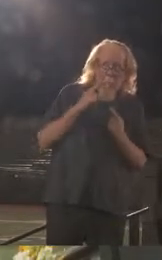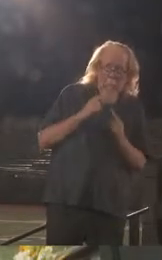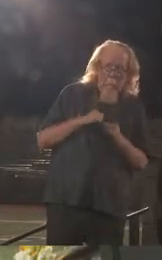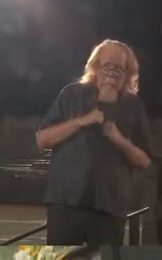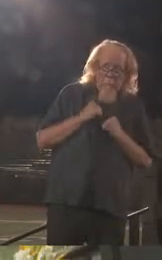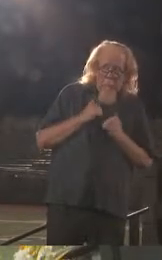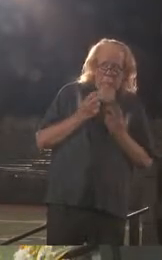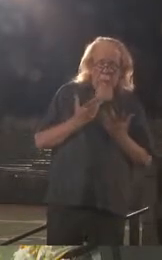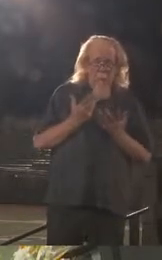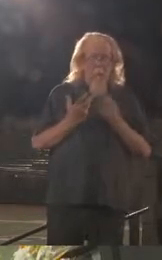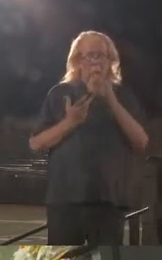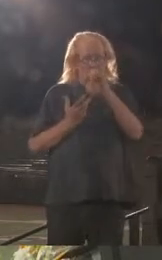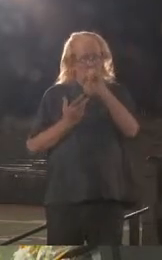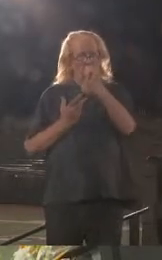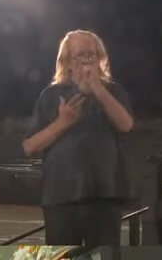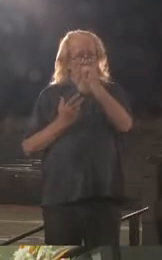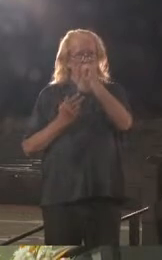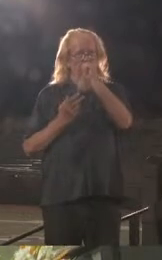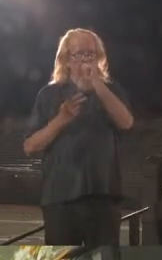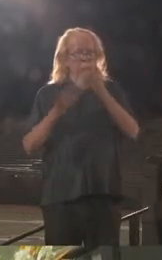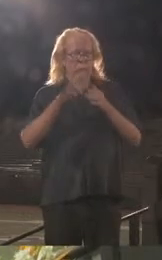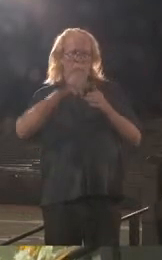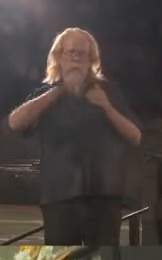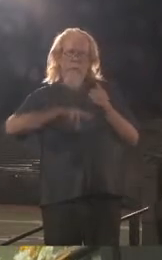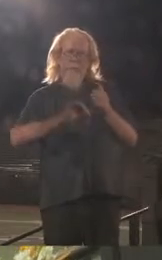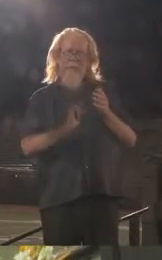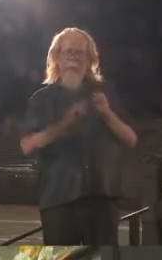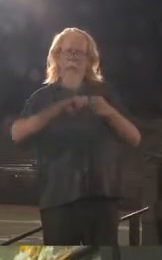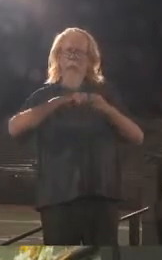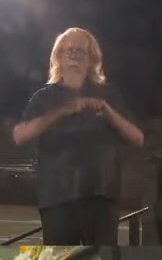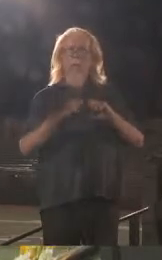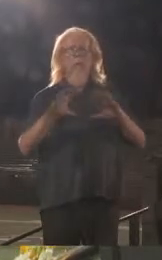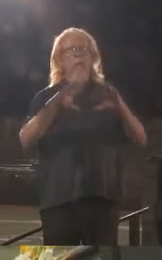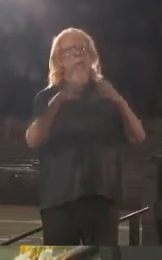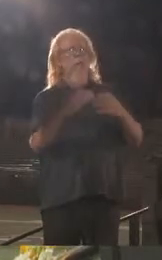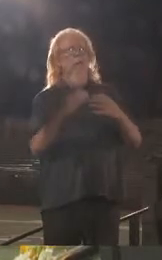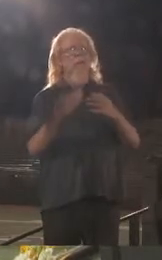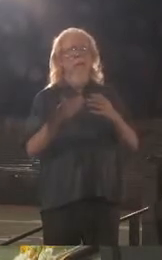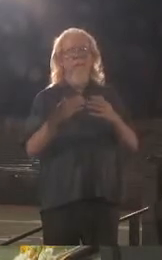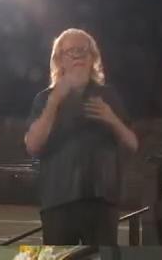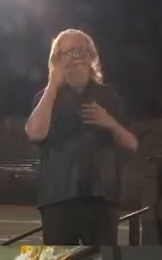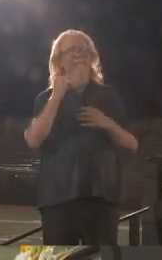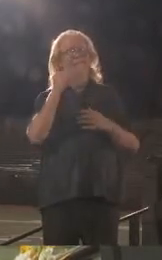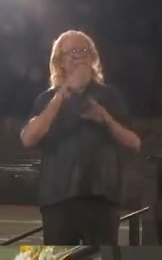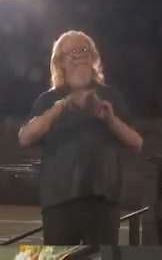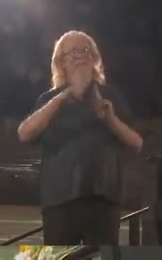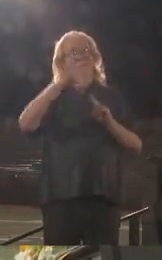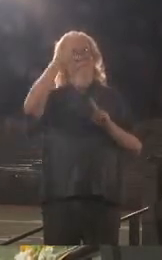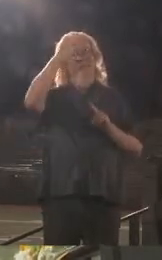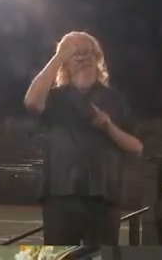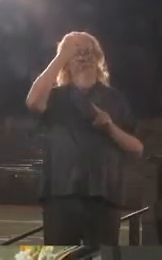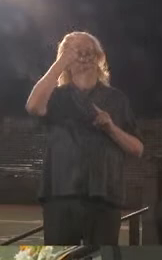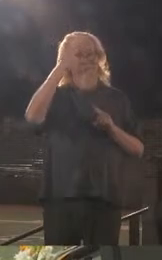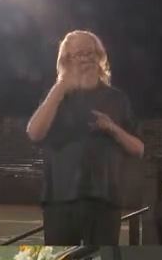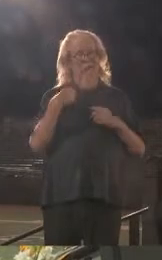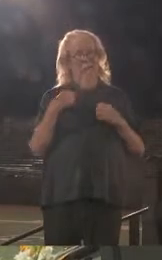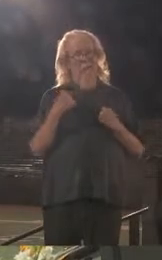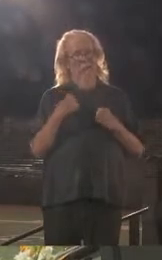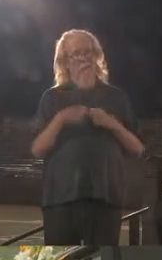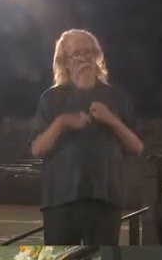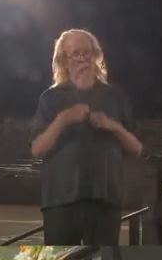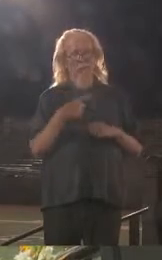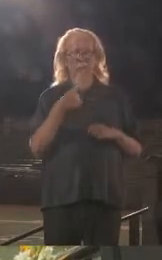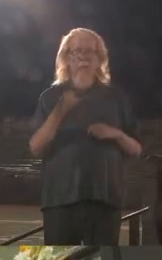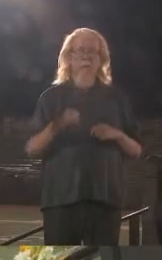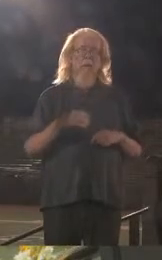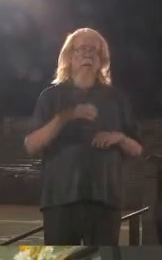alive. As a result of these problems, our class has experienced a nexus of mental health issues stemming from the trauma of lockdowns,